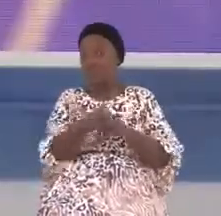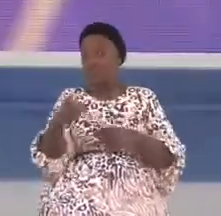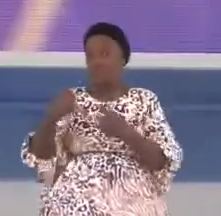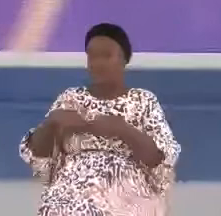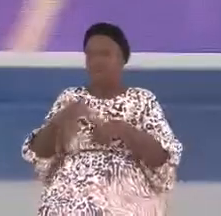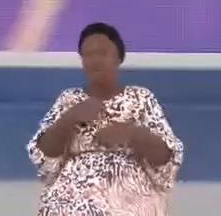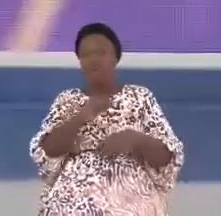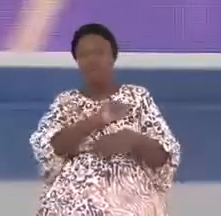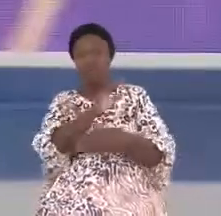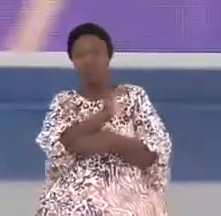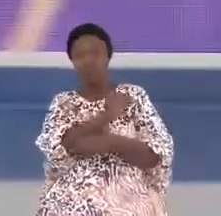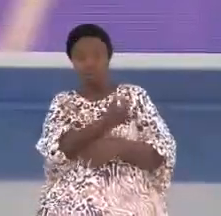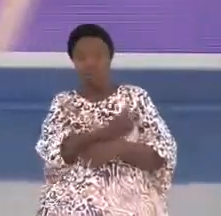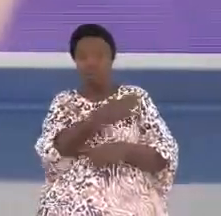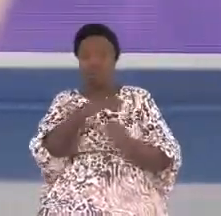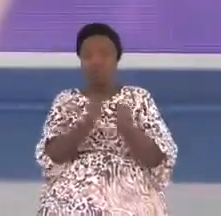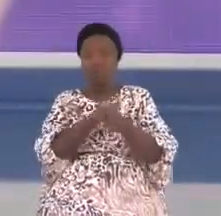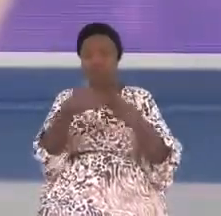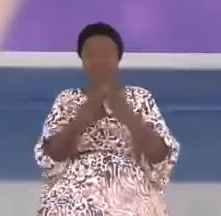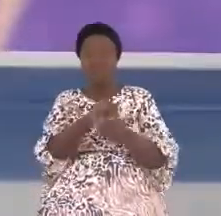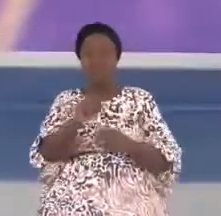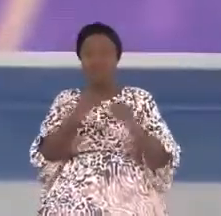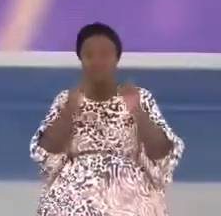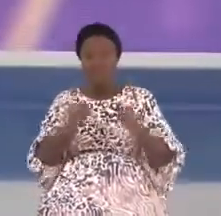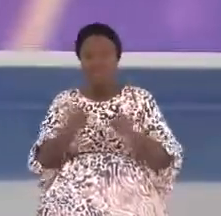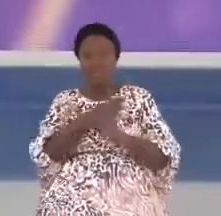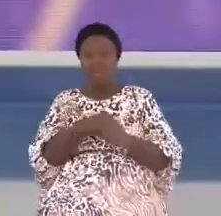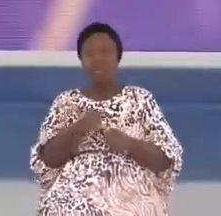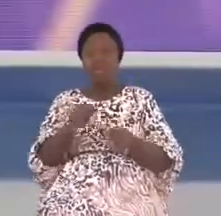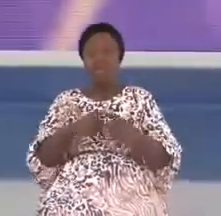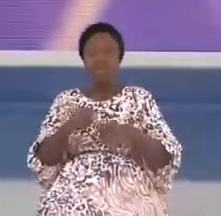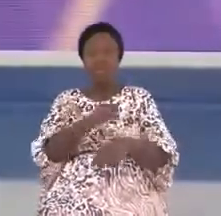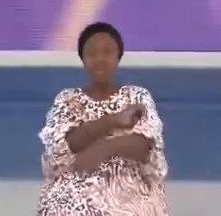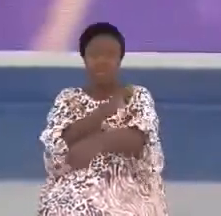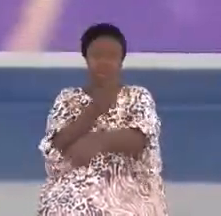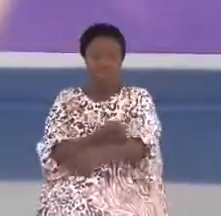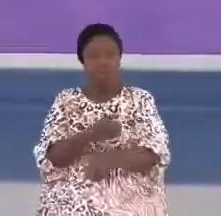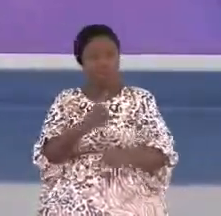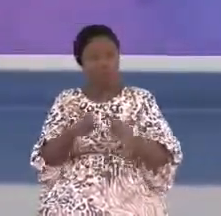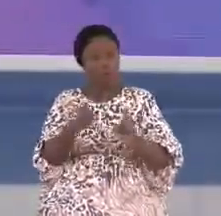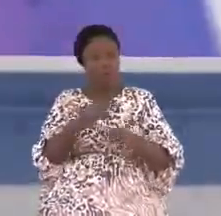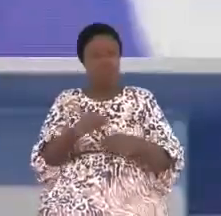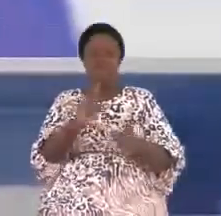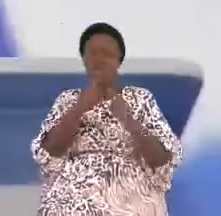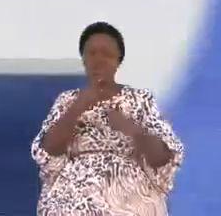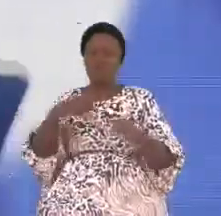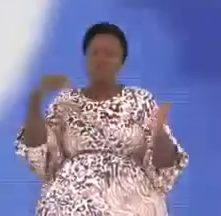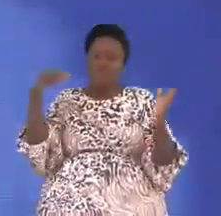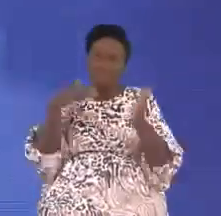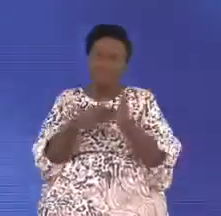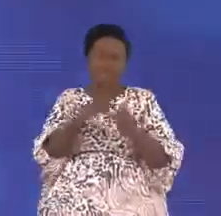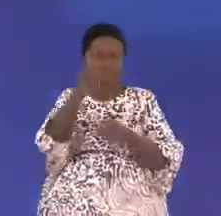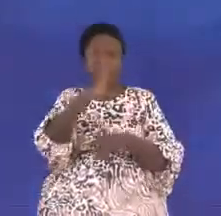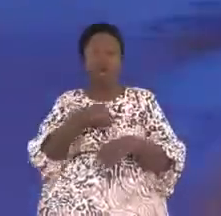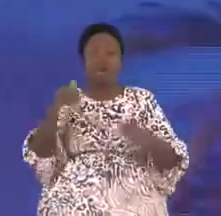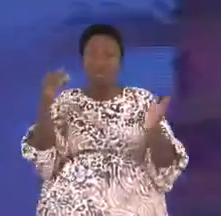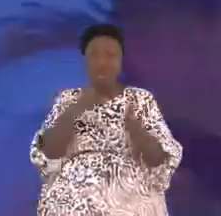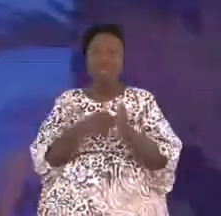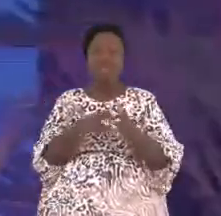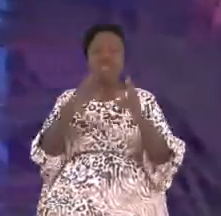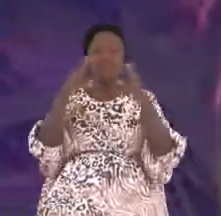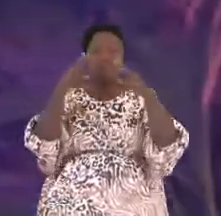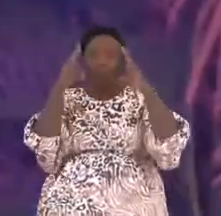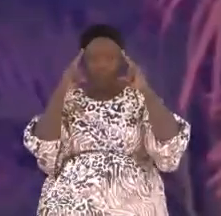mind with all their strength they speak against god and against moses the